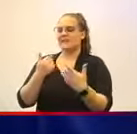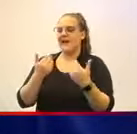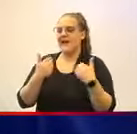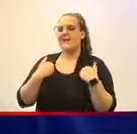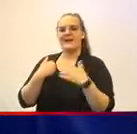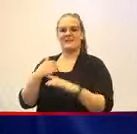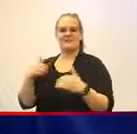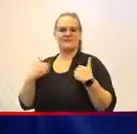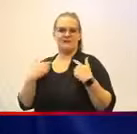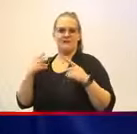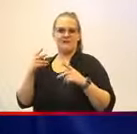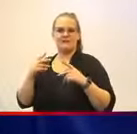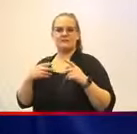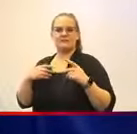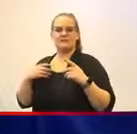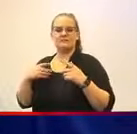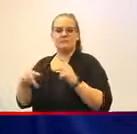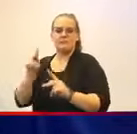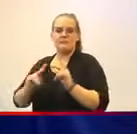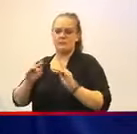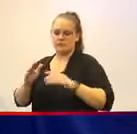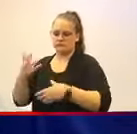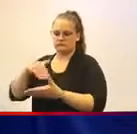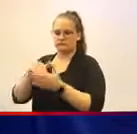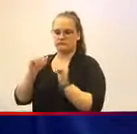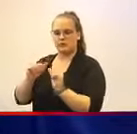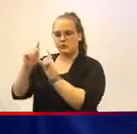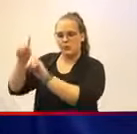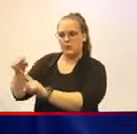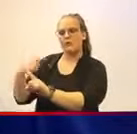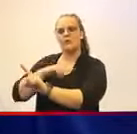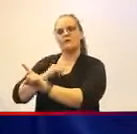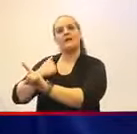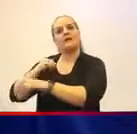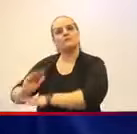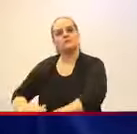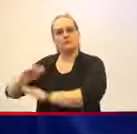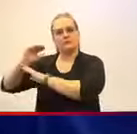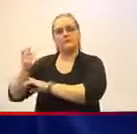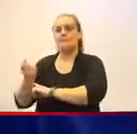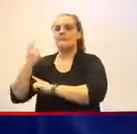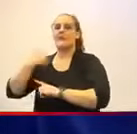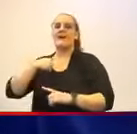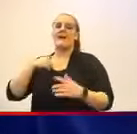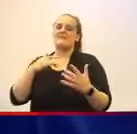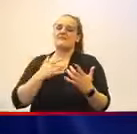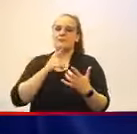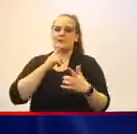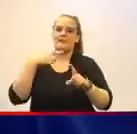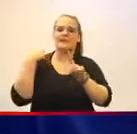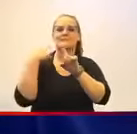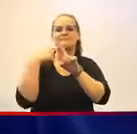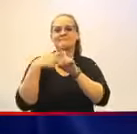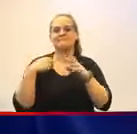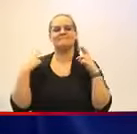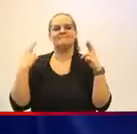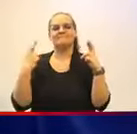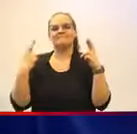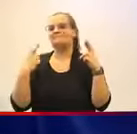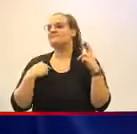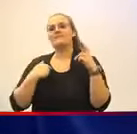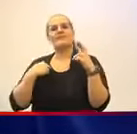was growing up. I've been able to remain hopeful and optimistic that our children and